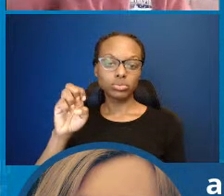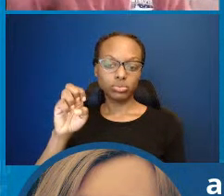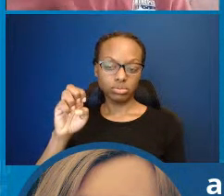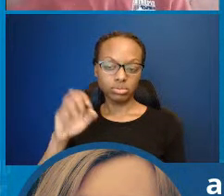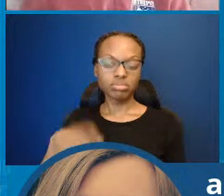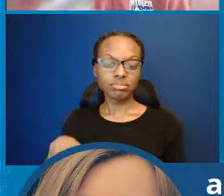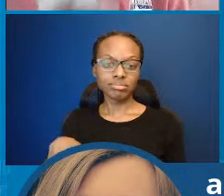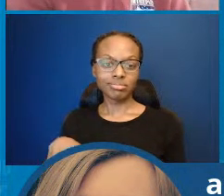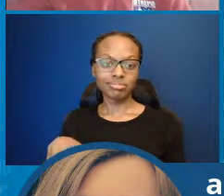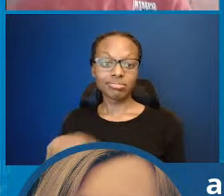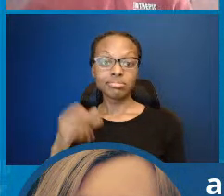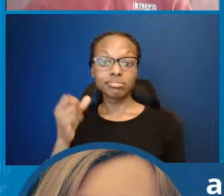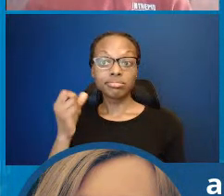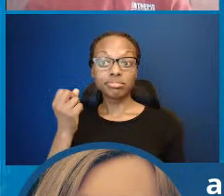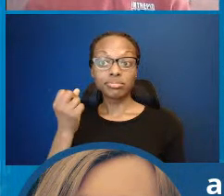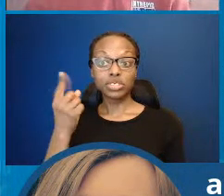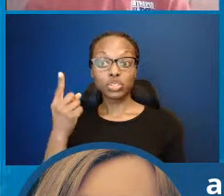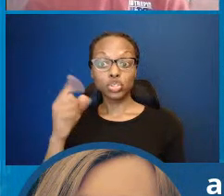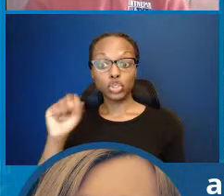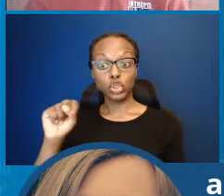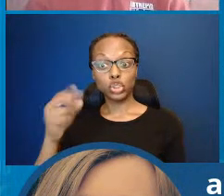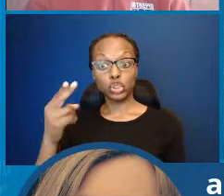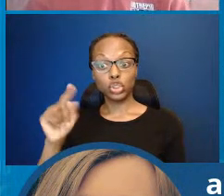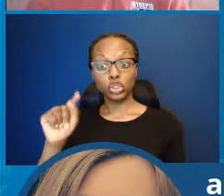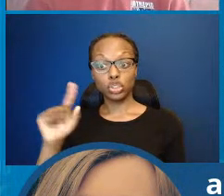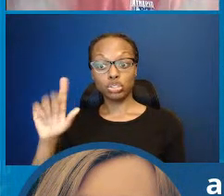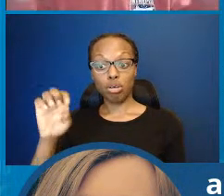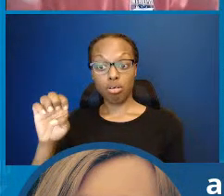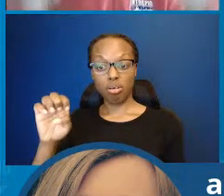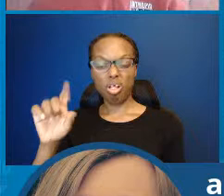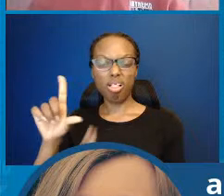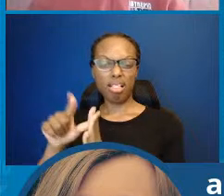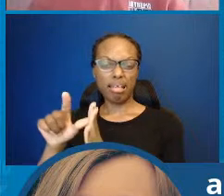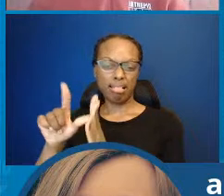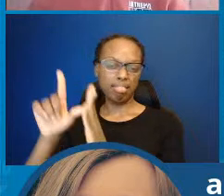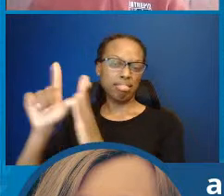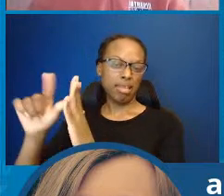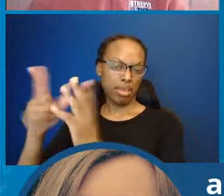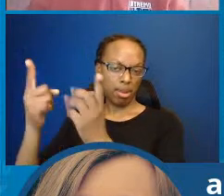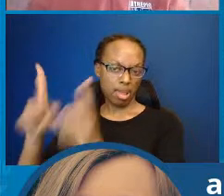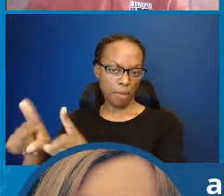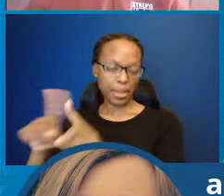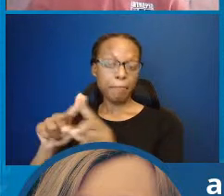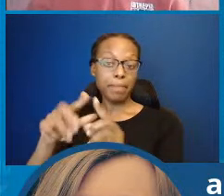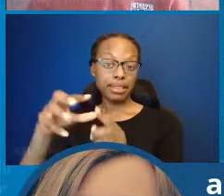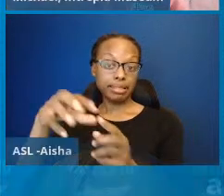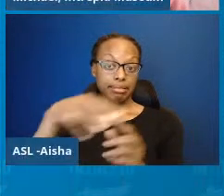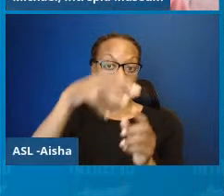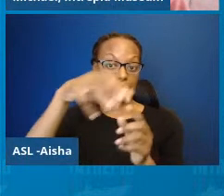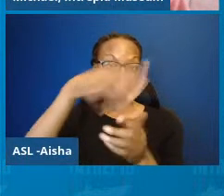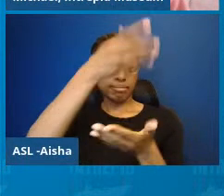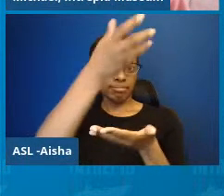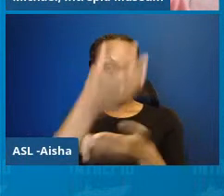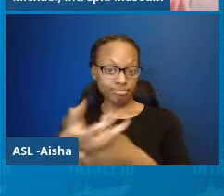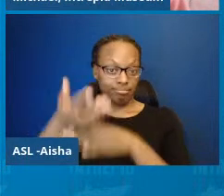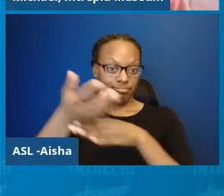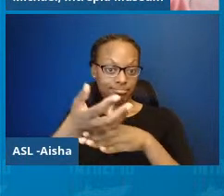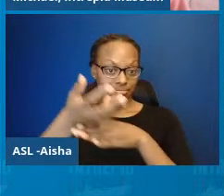because shuttles came later, so that wasn't part of it. But it was the capsules themselves as well as the